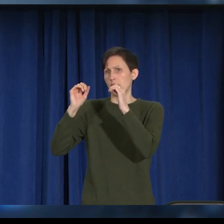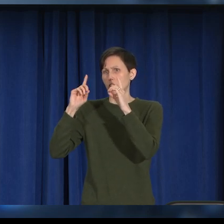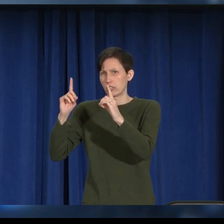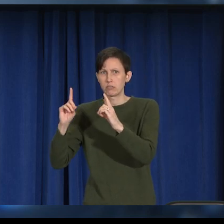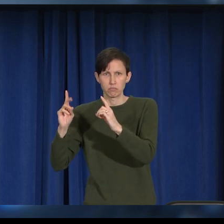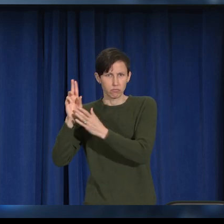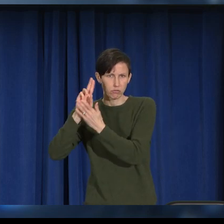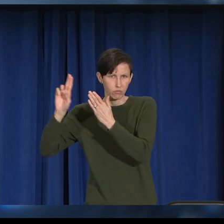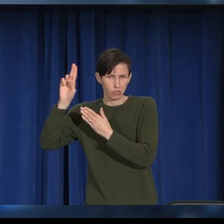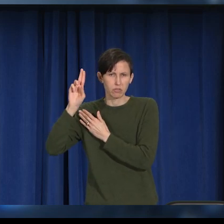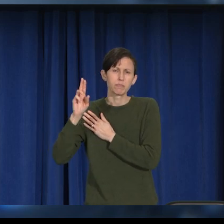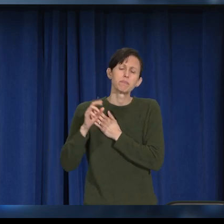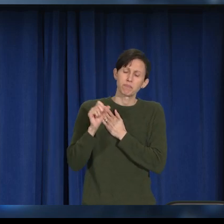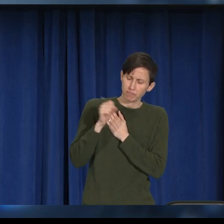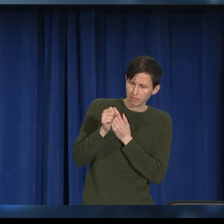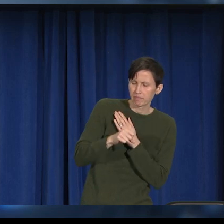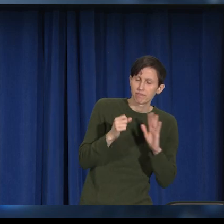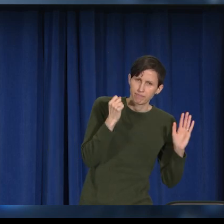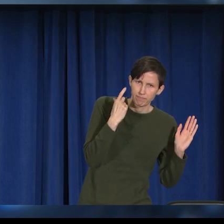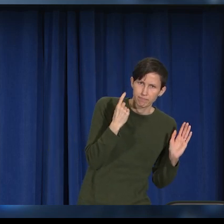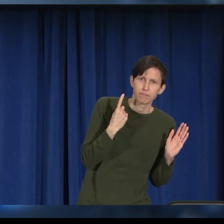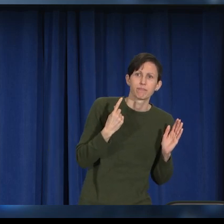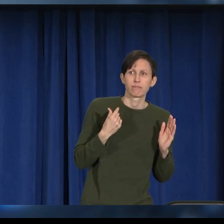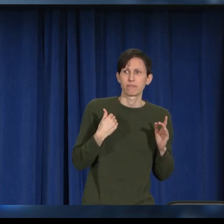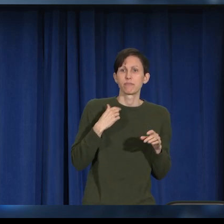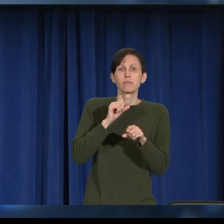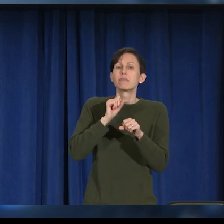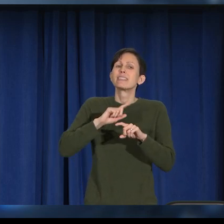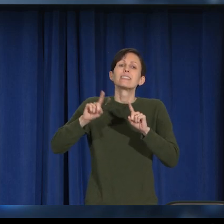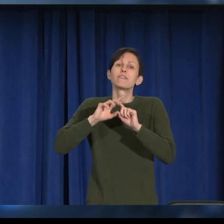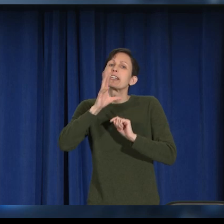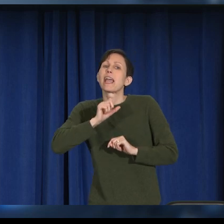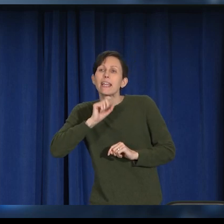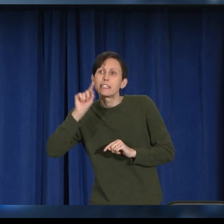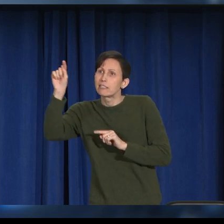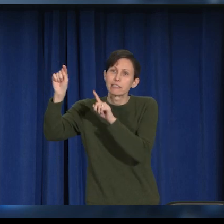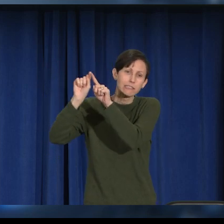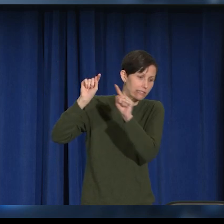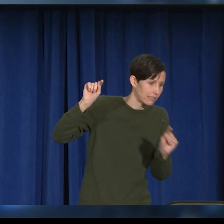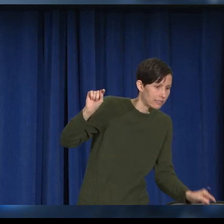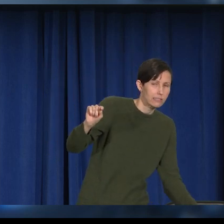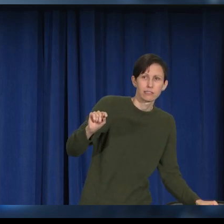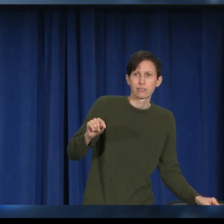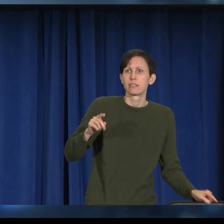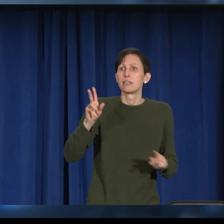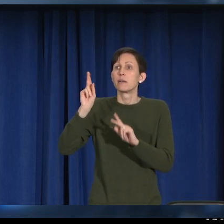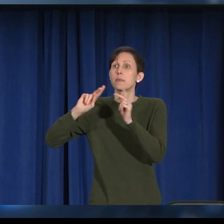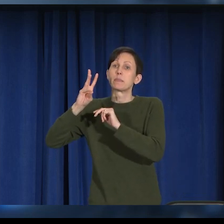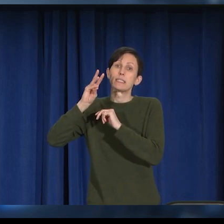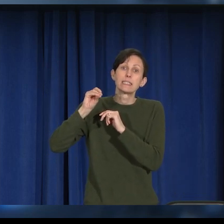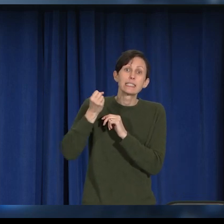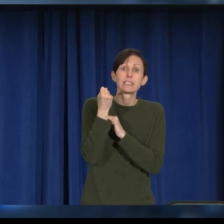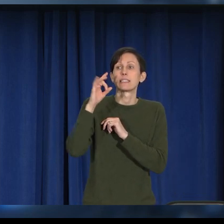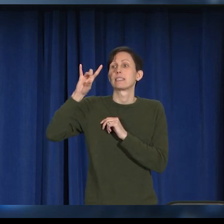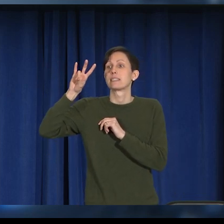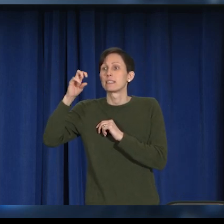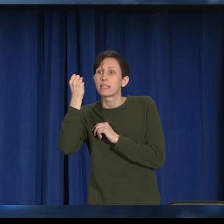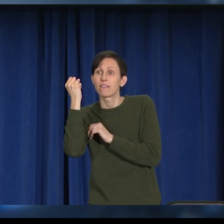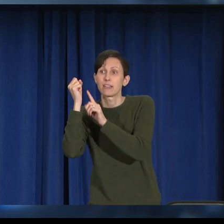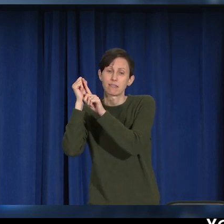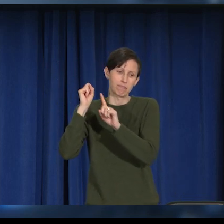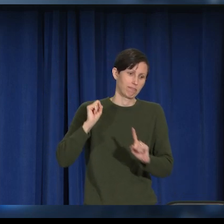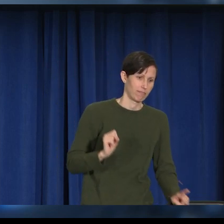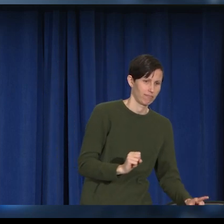university. Yes, I'm working with different age groups, and I'm working with, people who are in their 60s and 70s